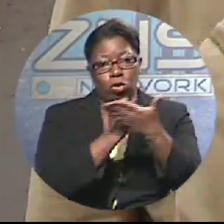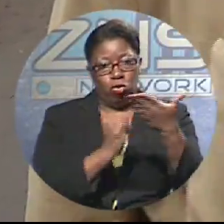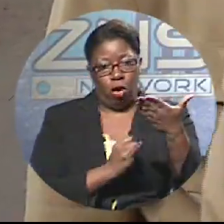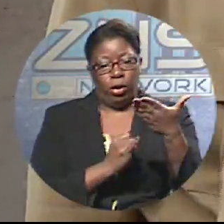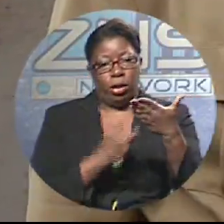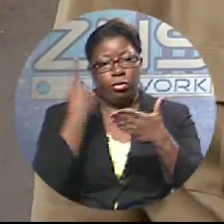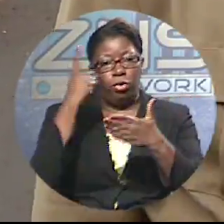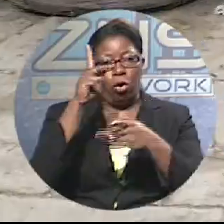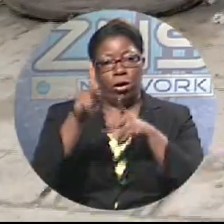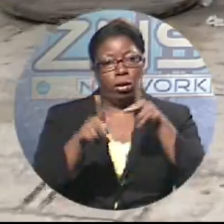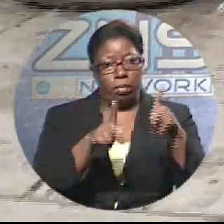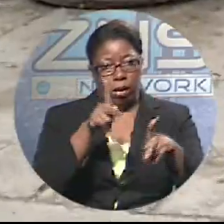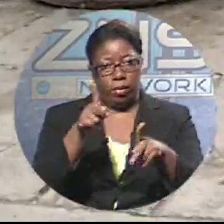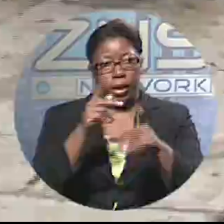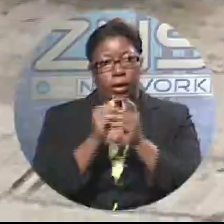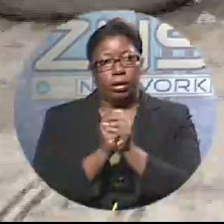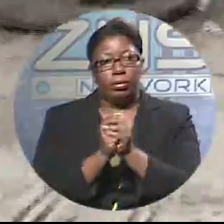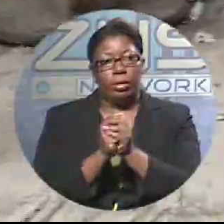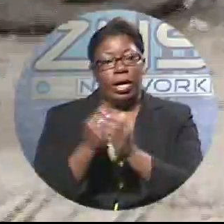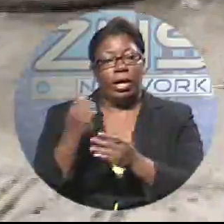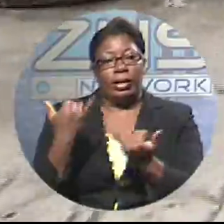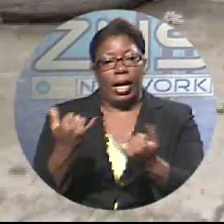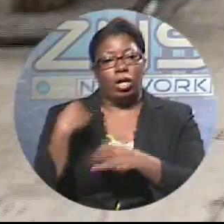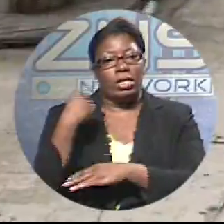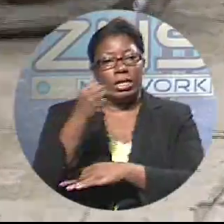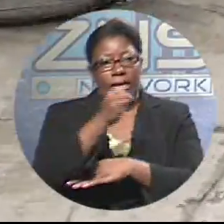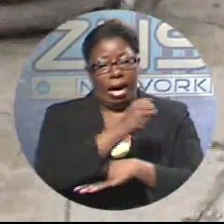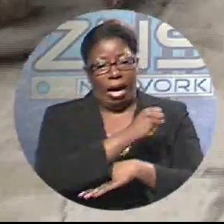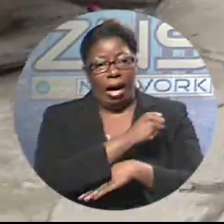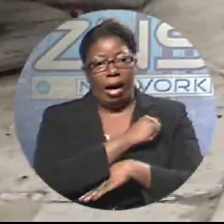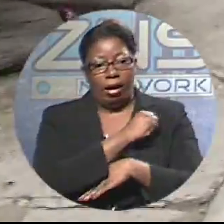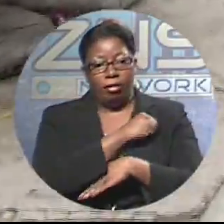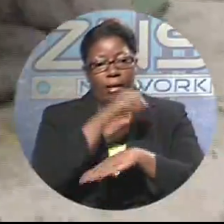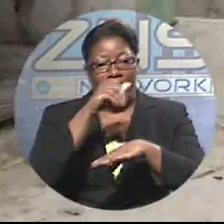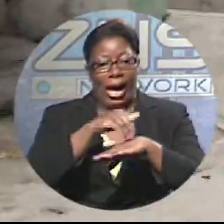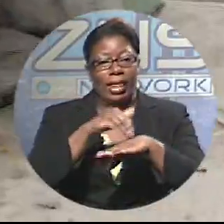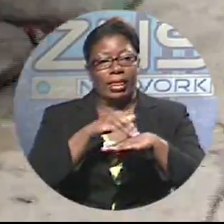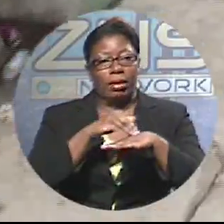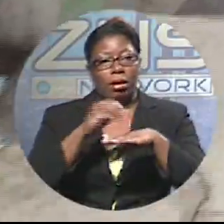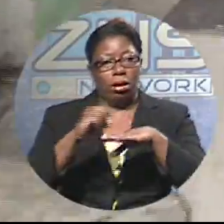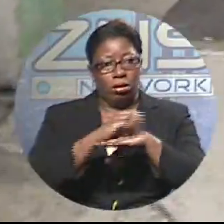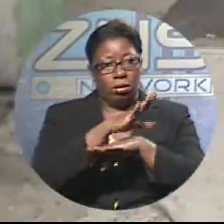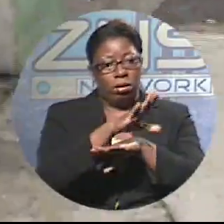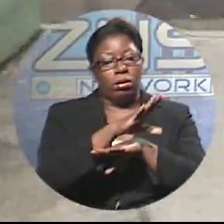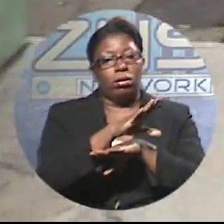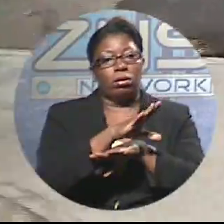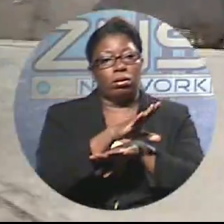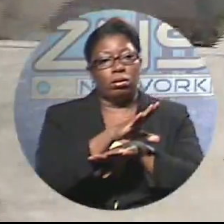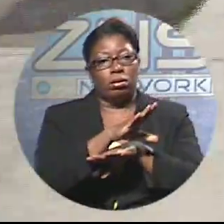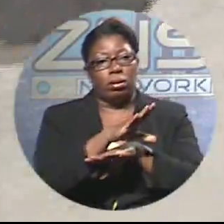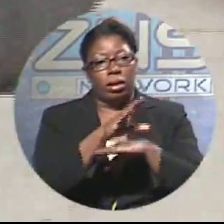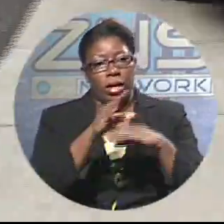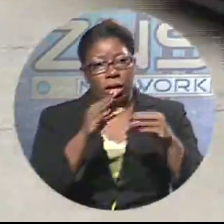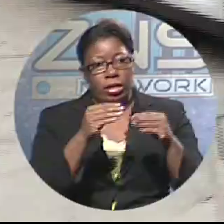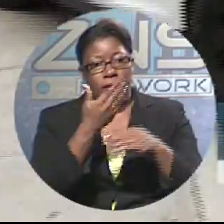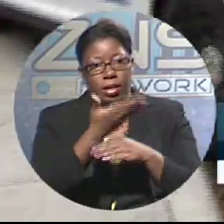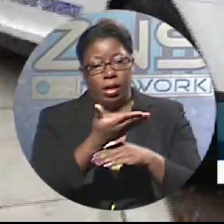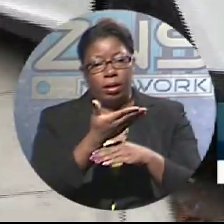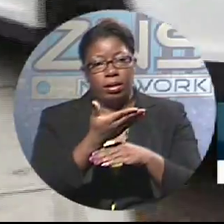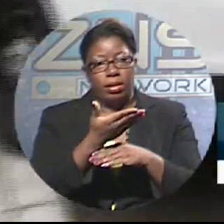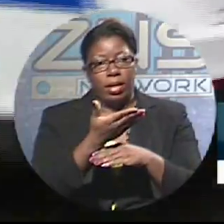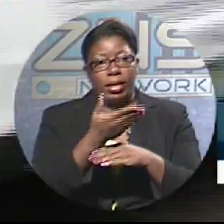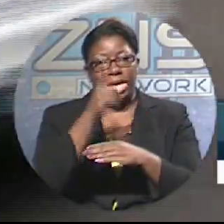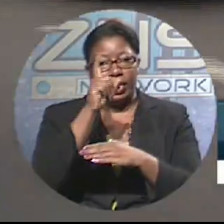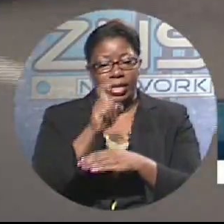public and certainly the media. Staff at the counseling center are outraged. They say they've made repeated calls for more security because of the serious nature of their